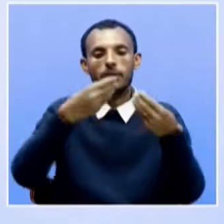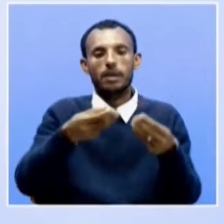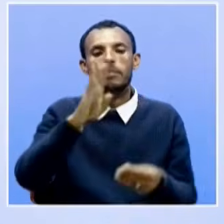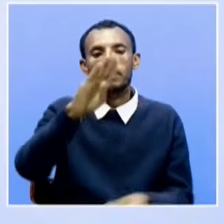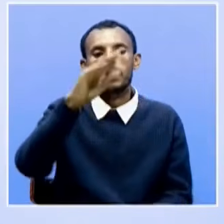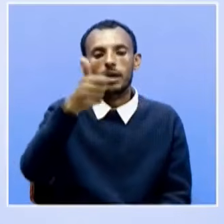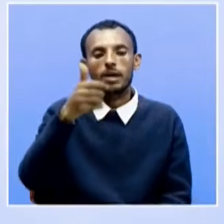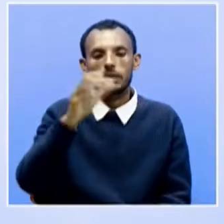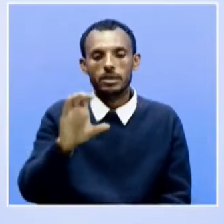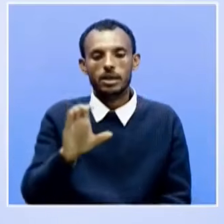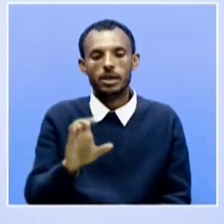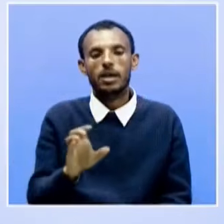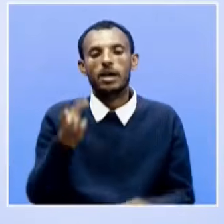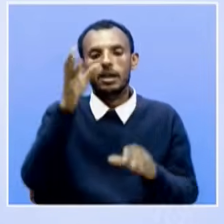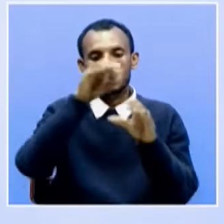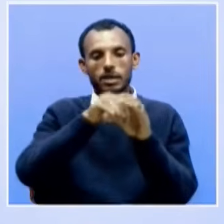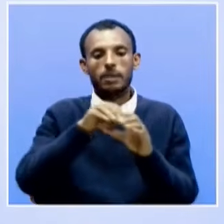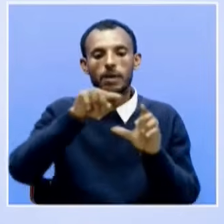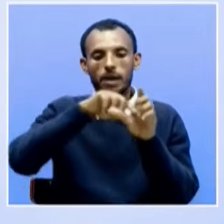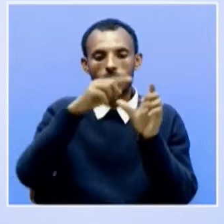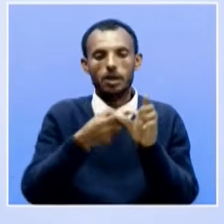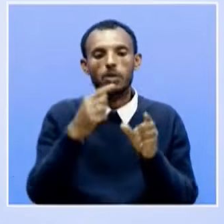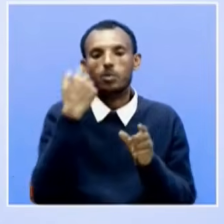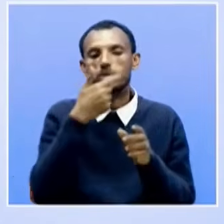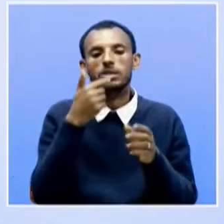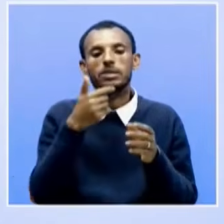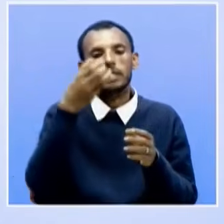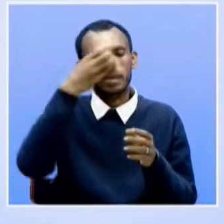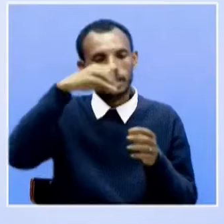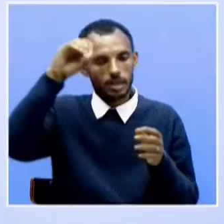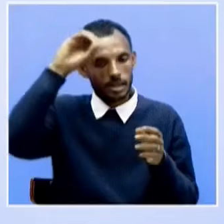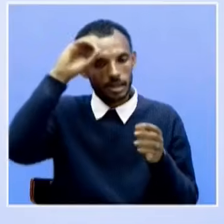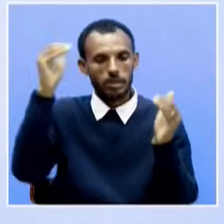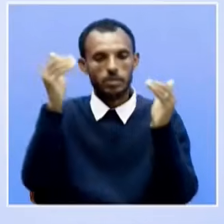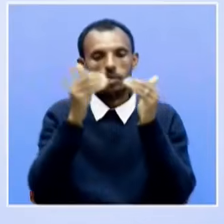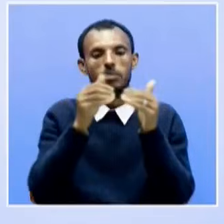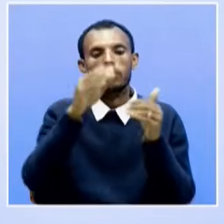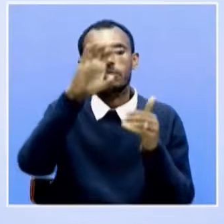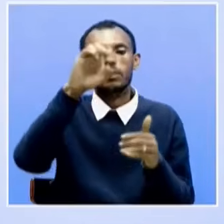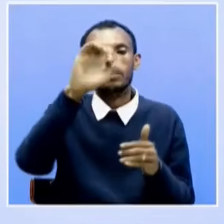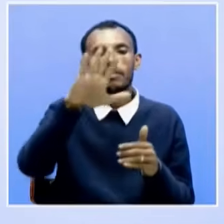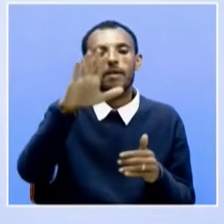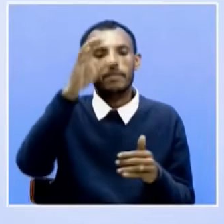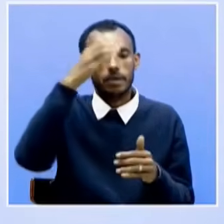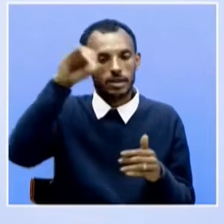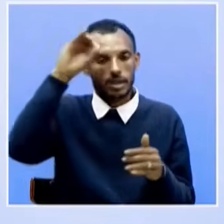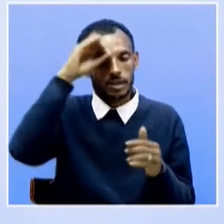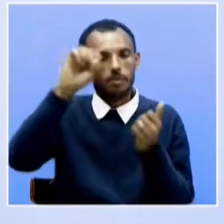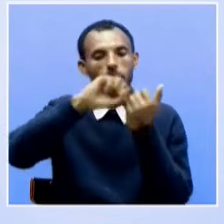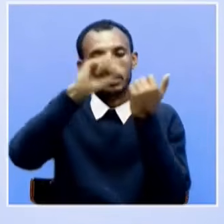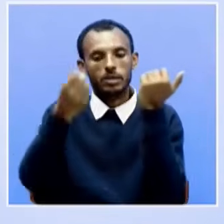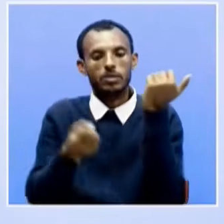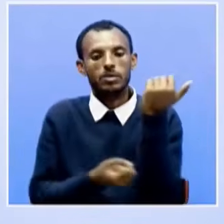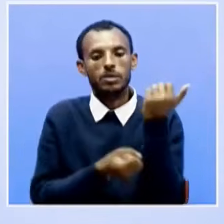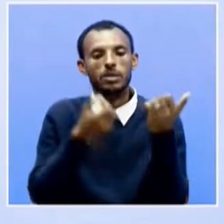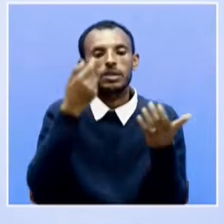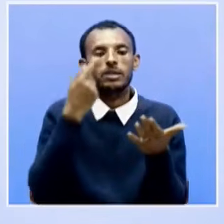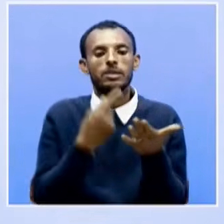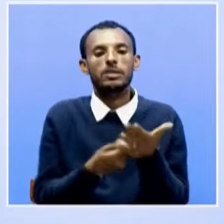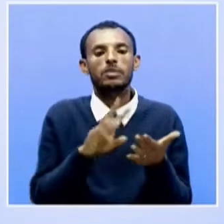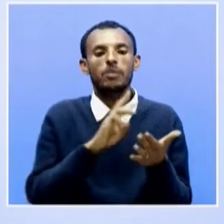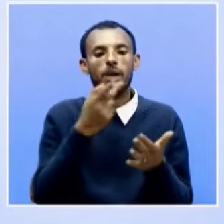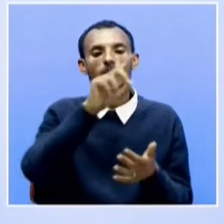is an inscribed angle whose degree measure is 45 degree. So based on this, we are